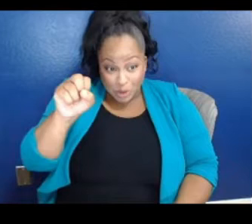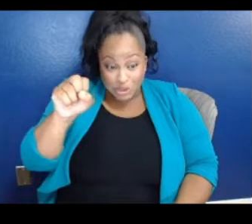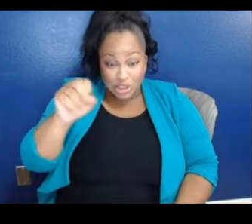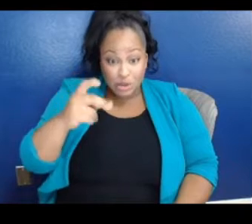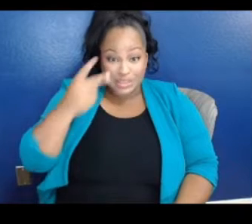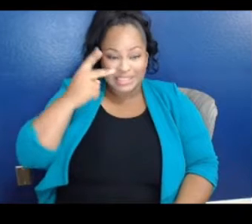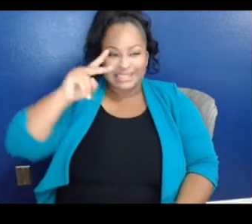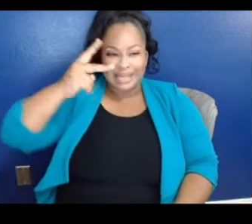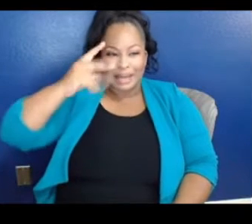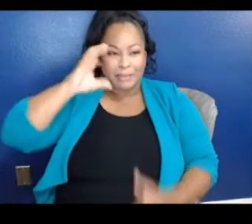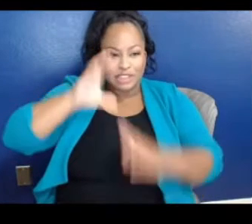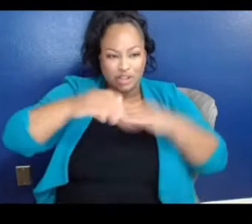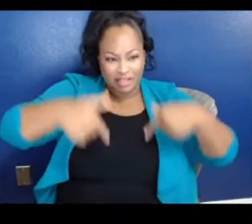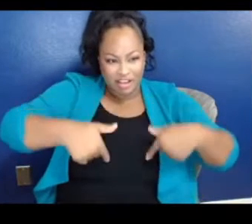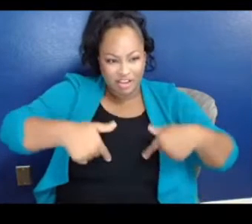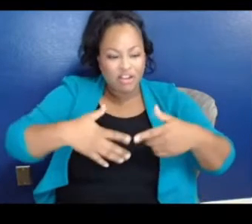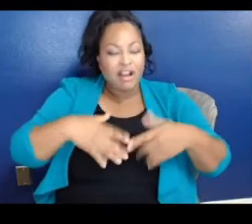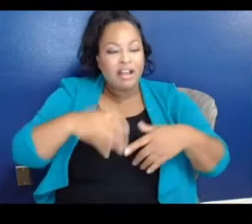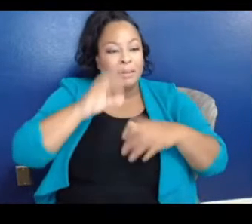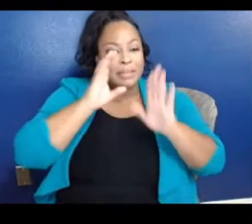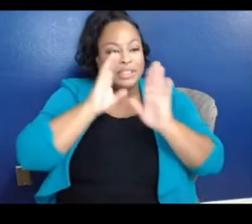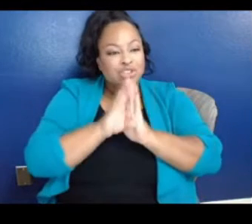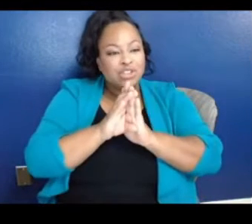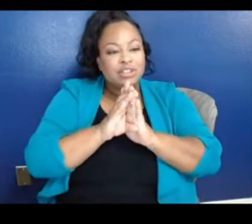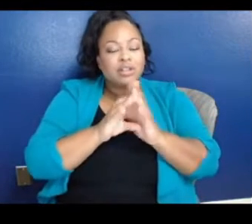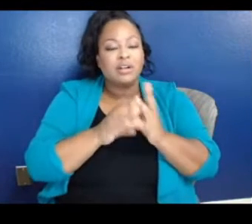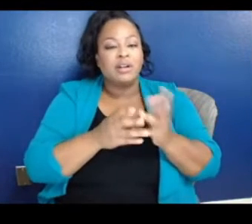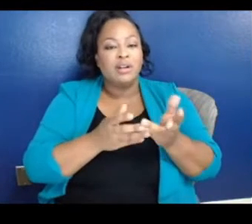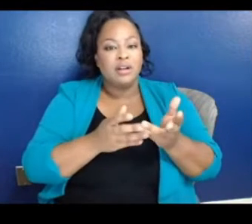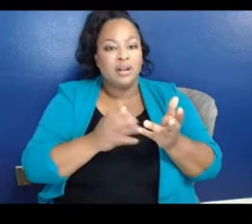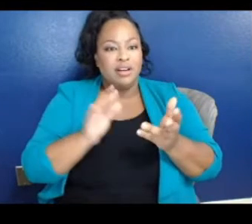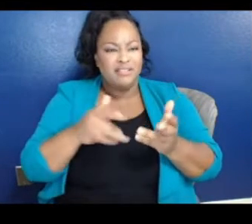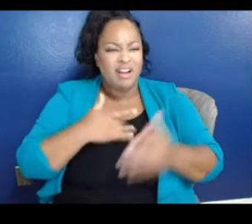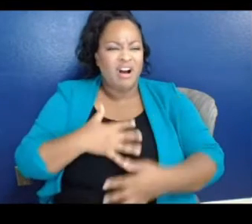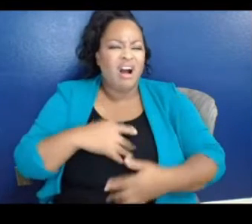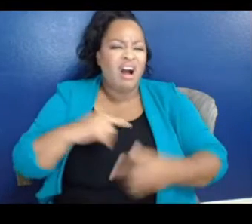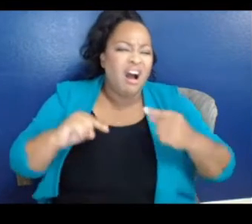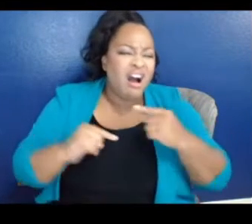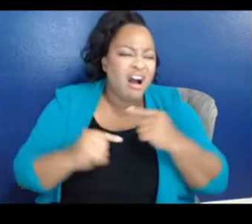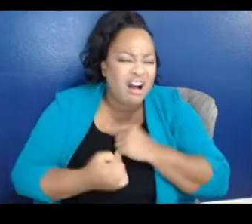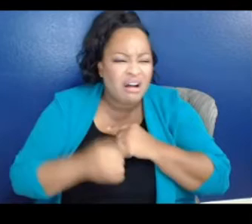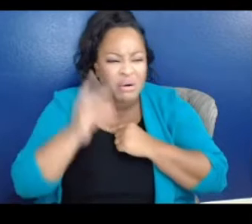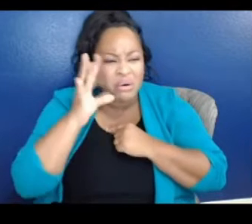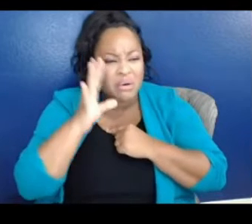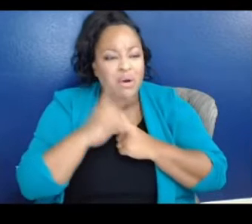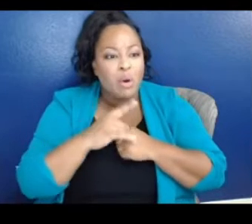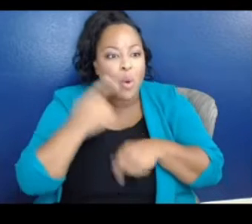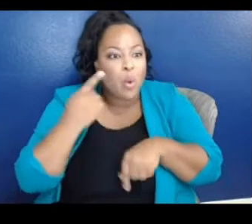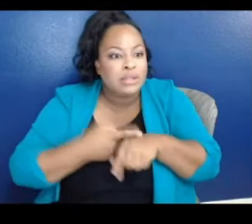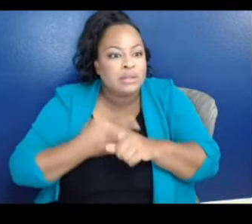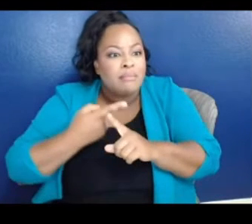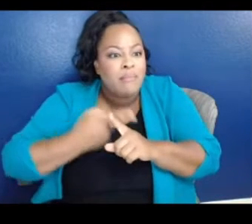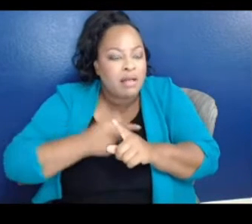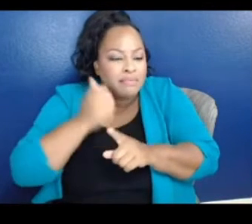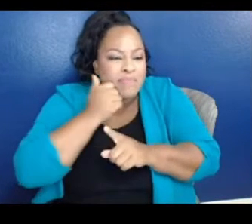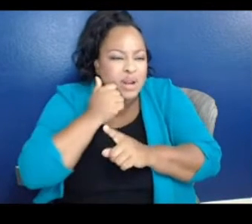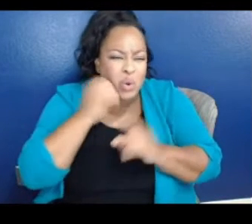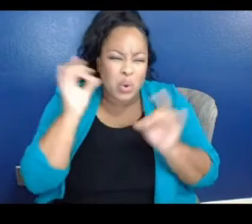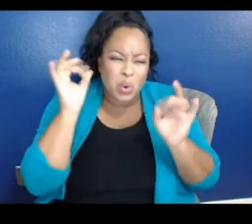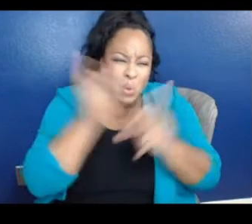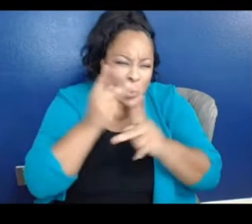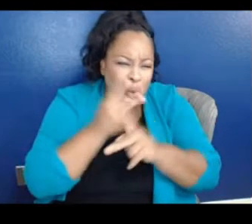tumors, which we've got a second picture here, these tumors are what have us doubled over once a month.